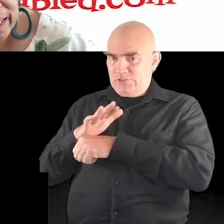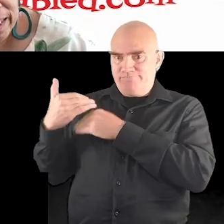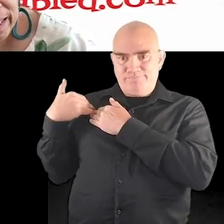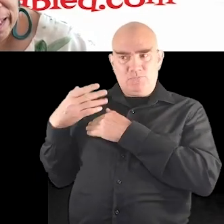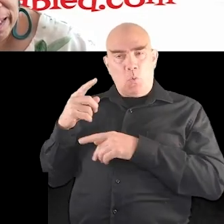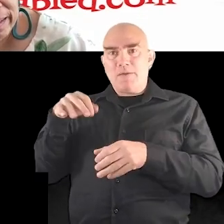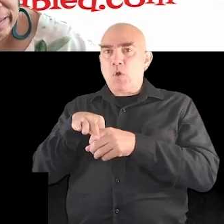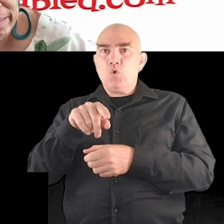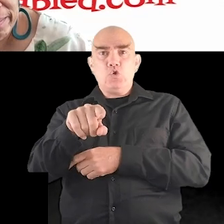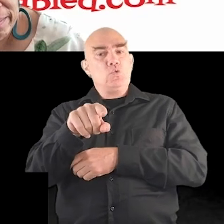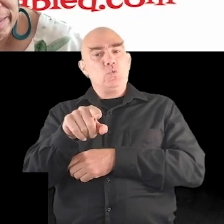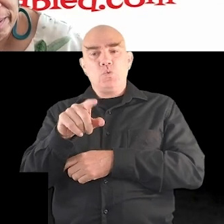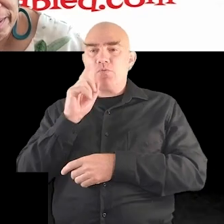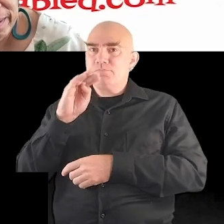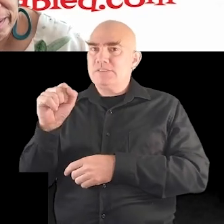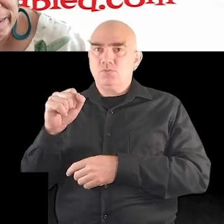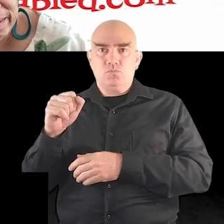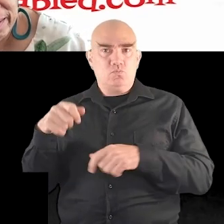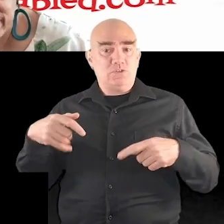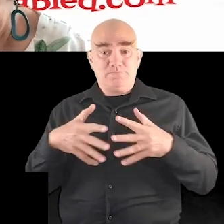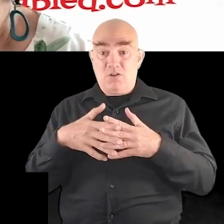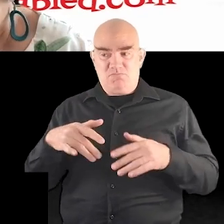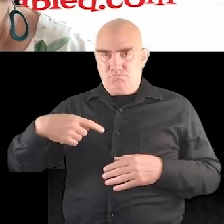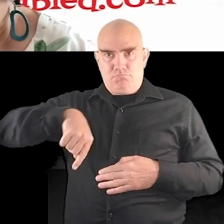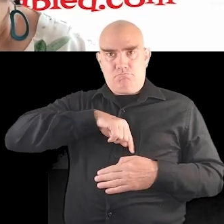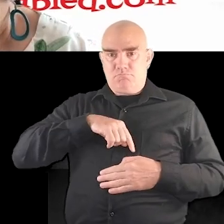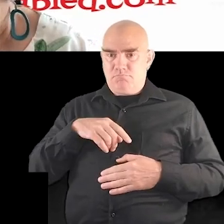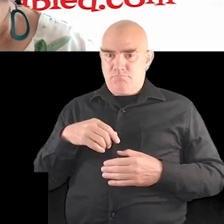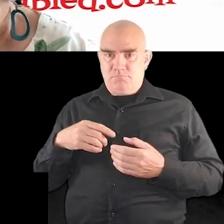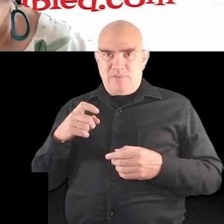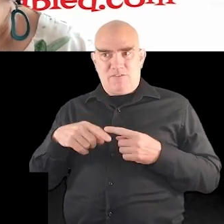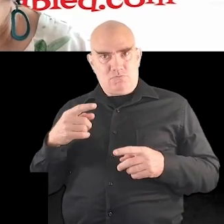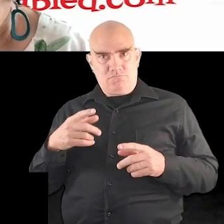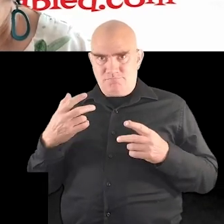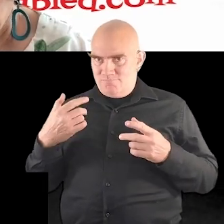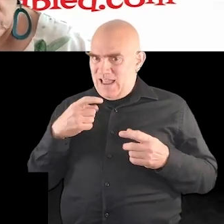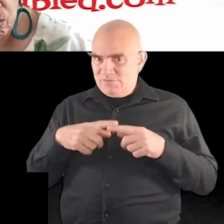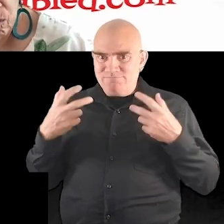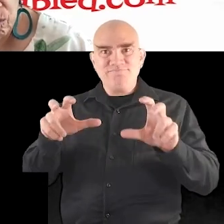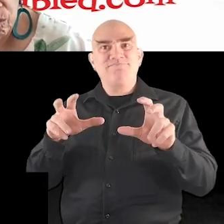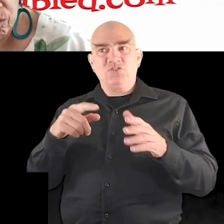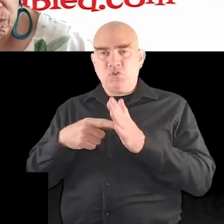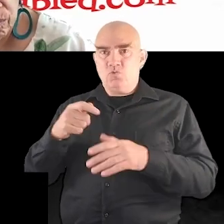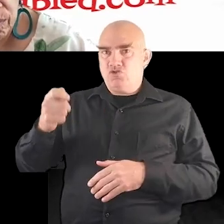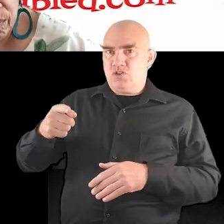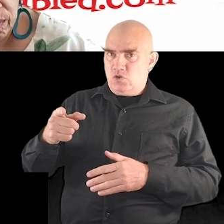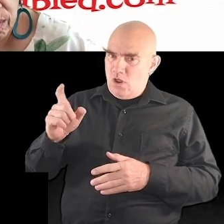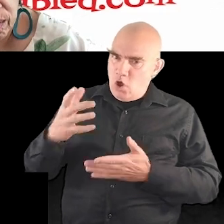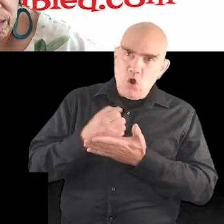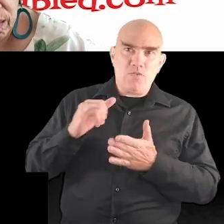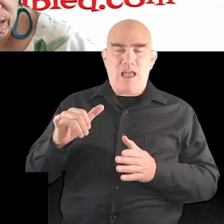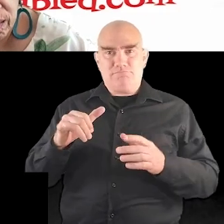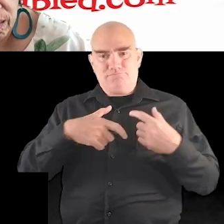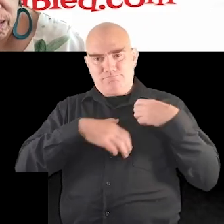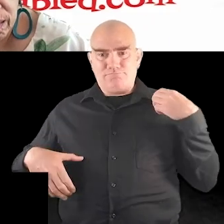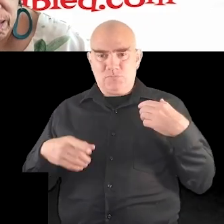on our shoulders. No one can vote for you for Miss Wheelchair America. You have to put in that work and show the judges that you are worthy. You